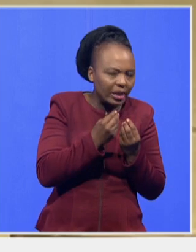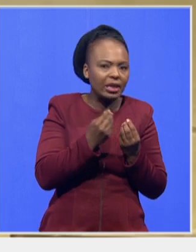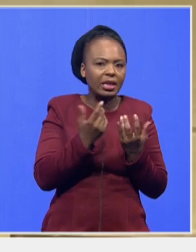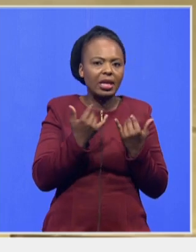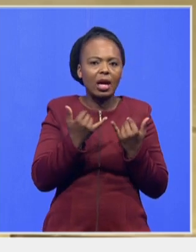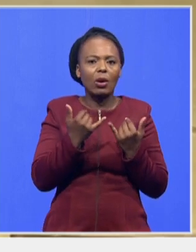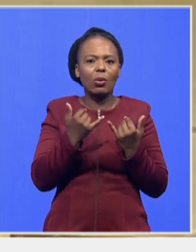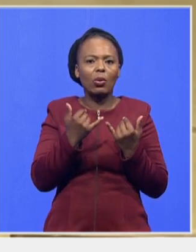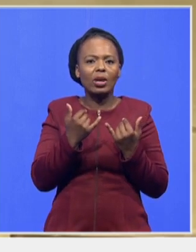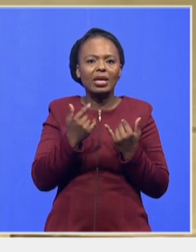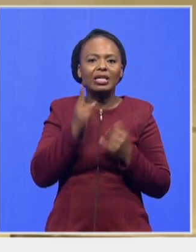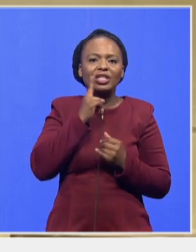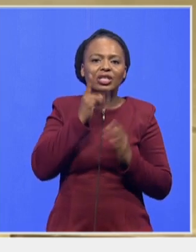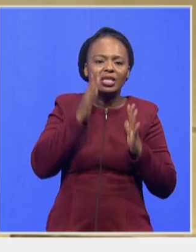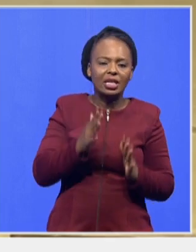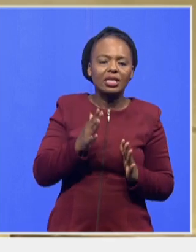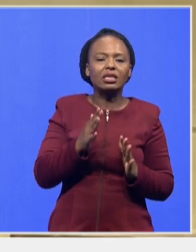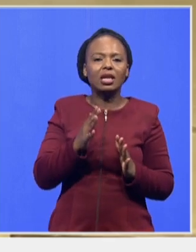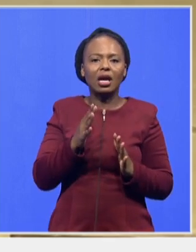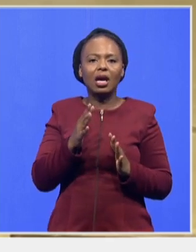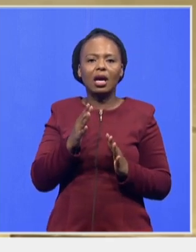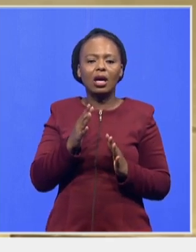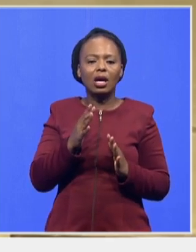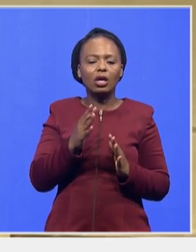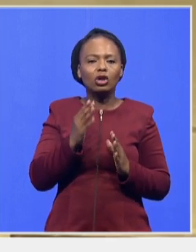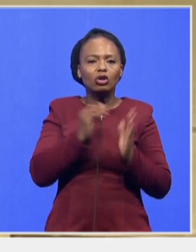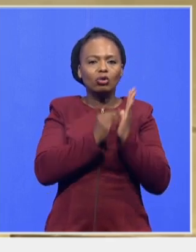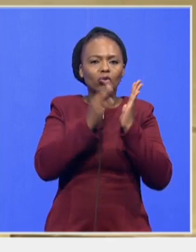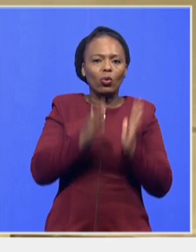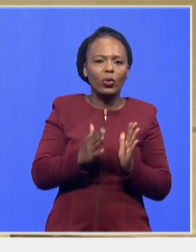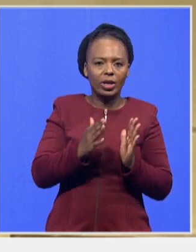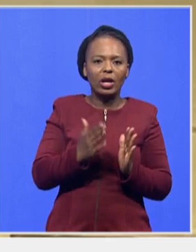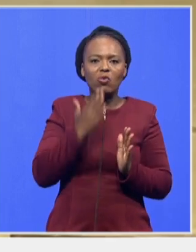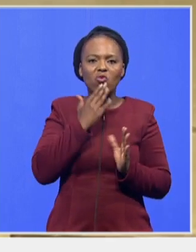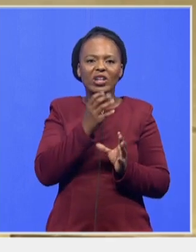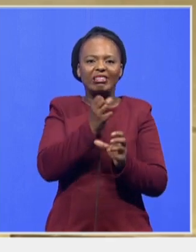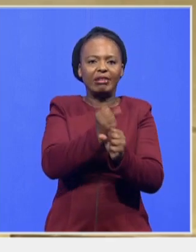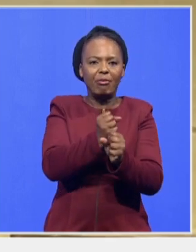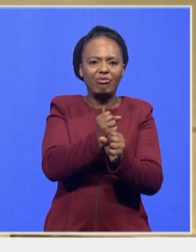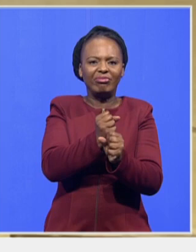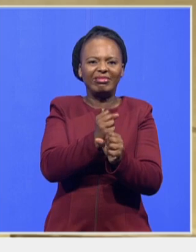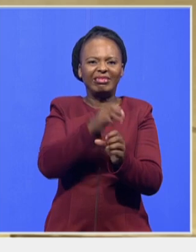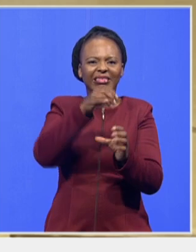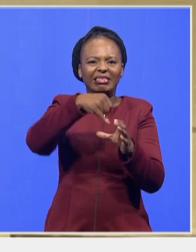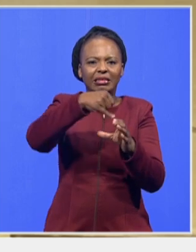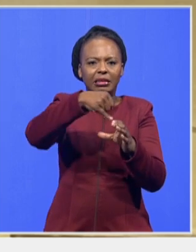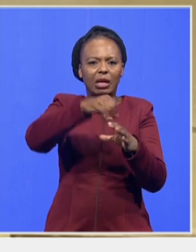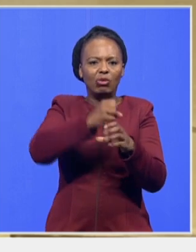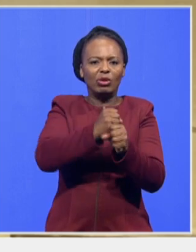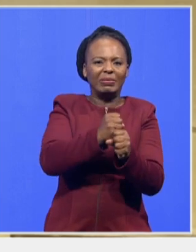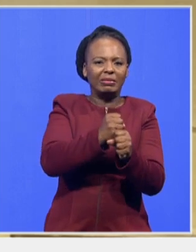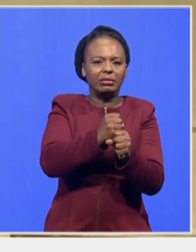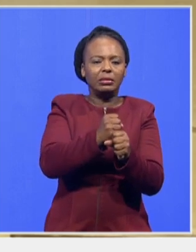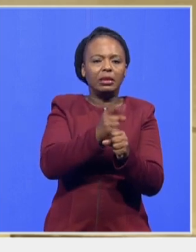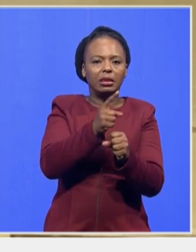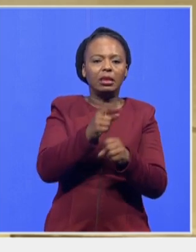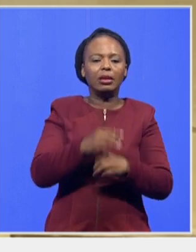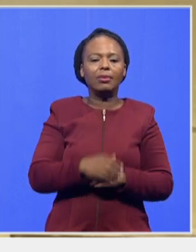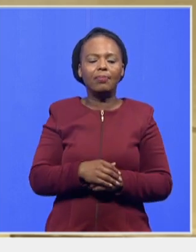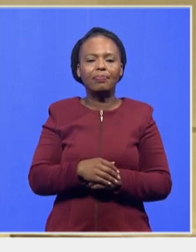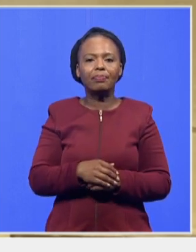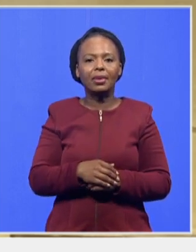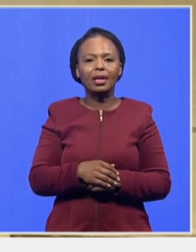they were 86 school students. But luckily, a South Sudanese lady helped them